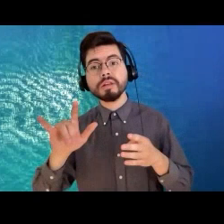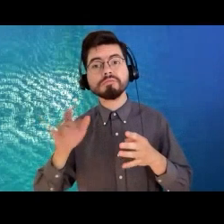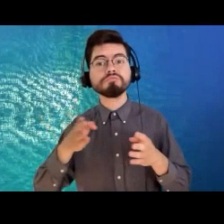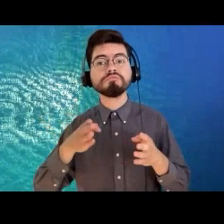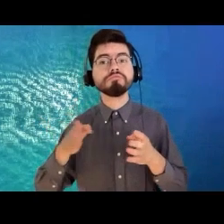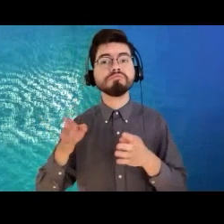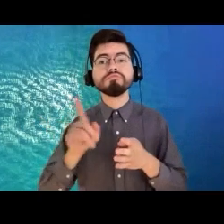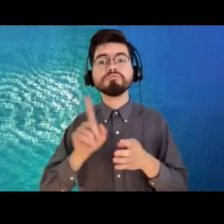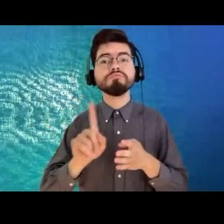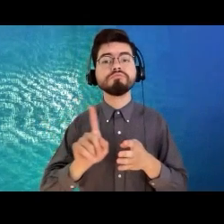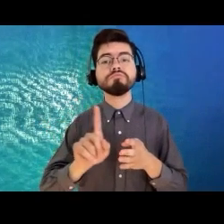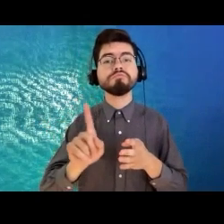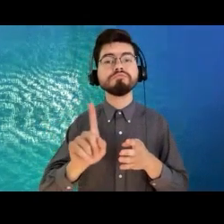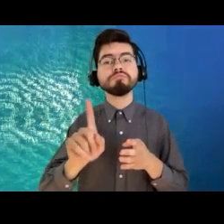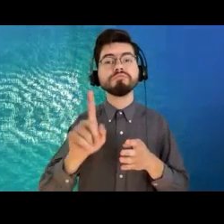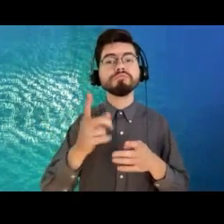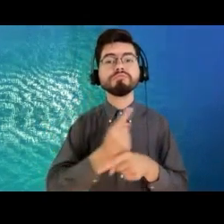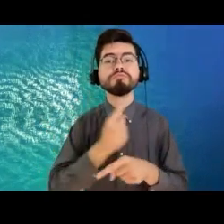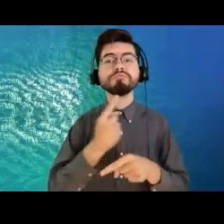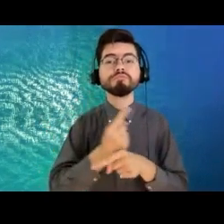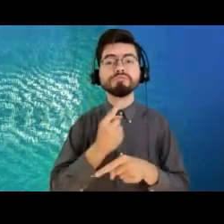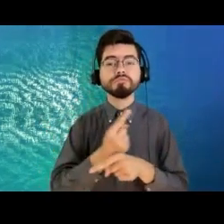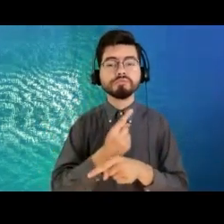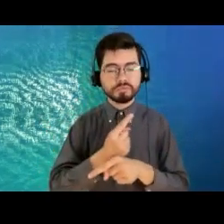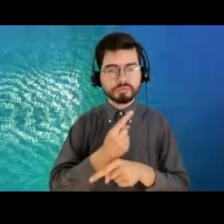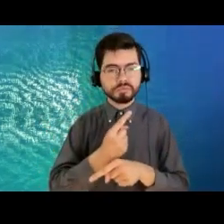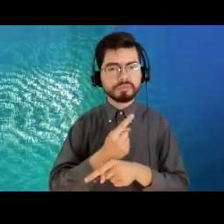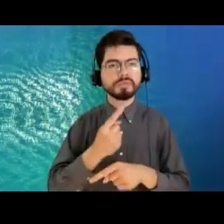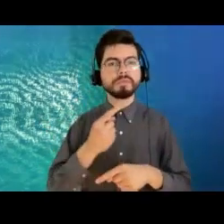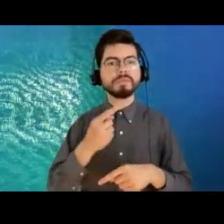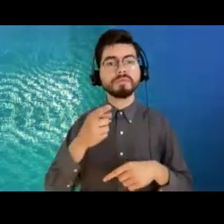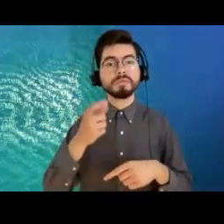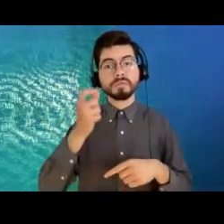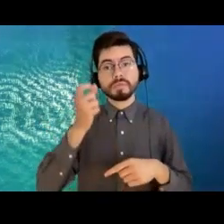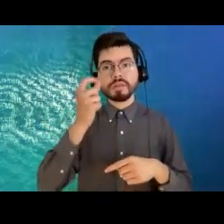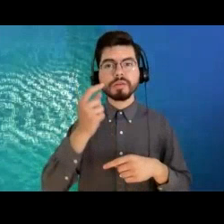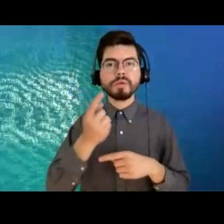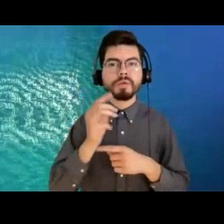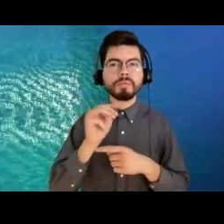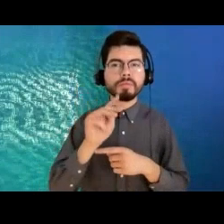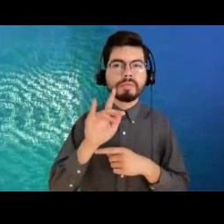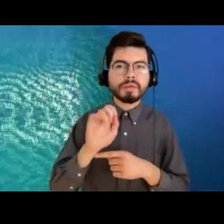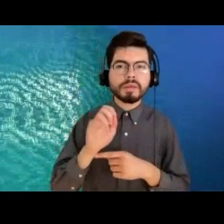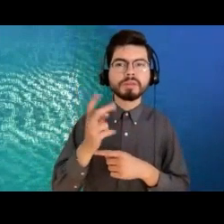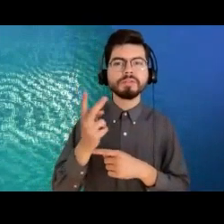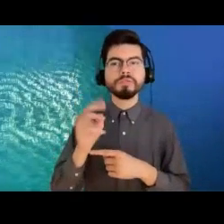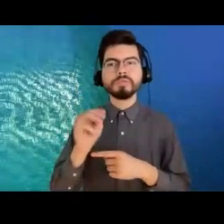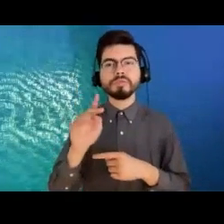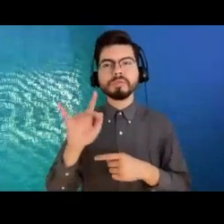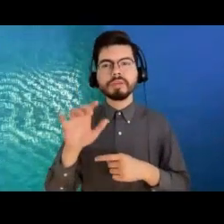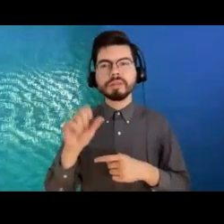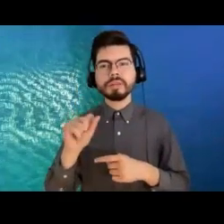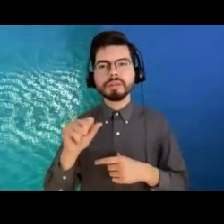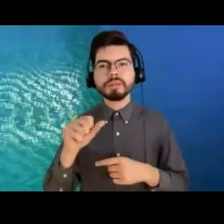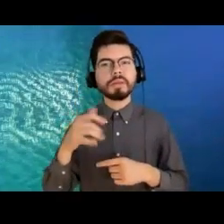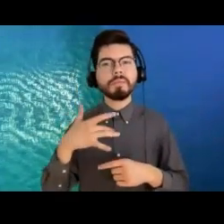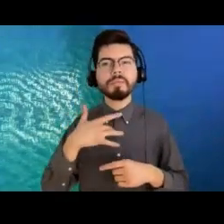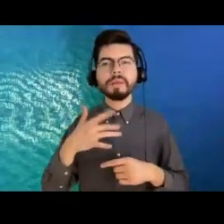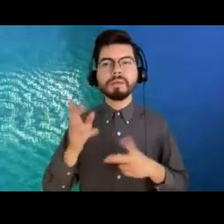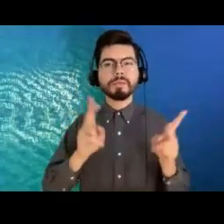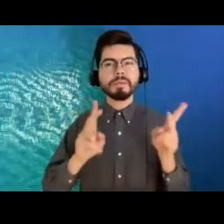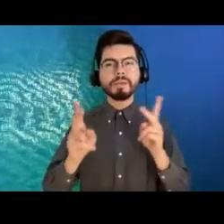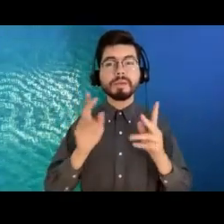I don't have the exact stats off the top, but you know, if you go more than a mile or two from a trailhead, the crowd's really thin out. There's hardly